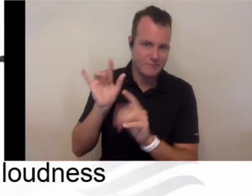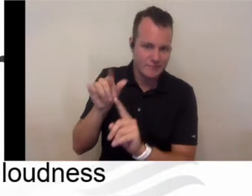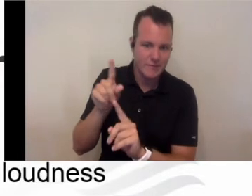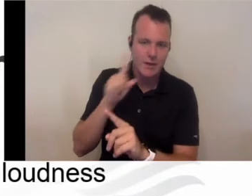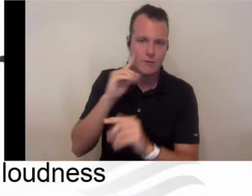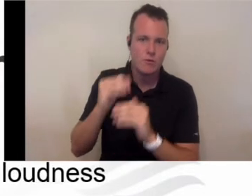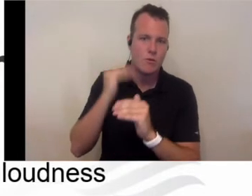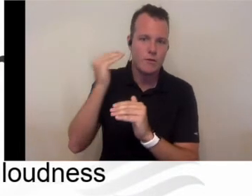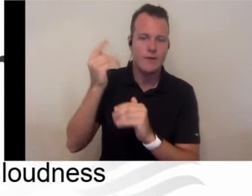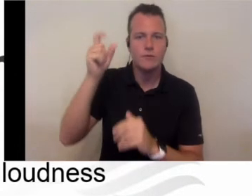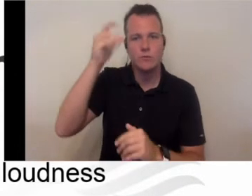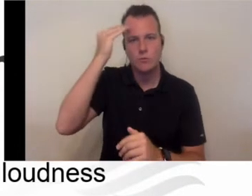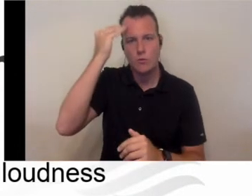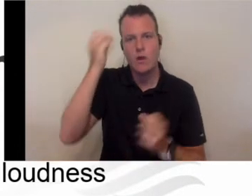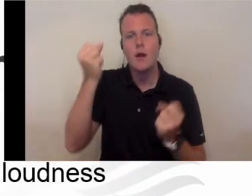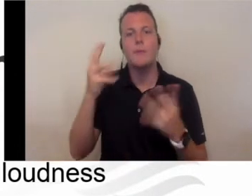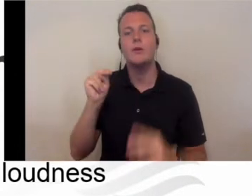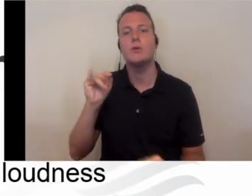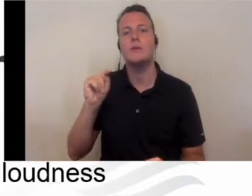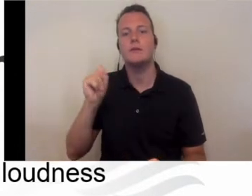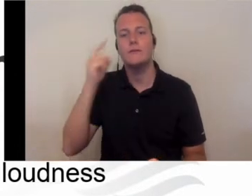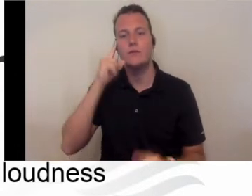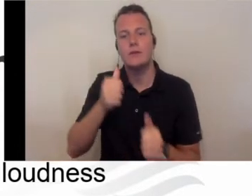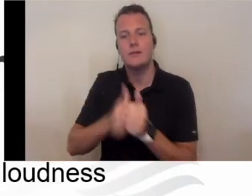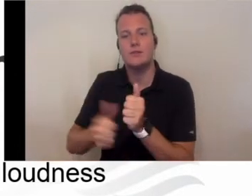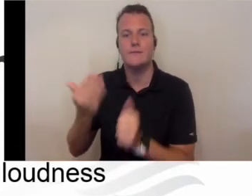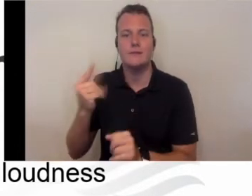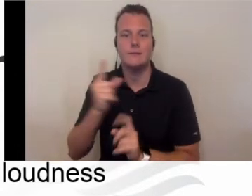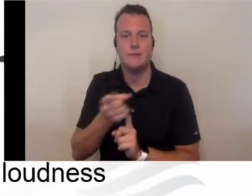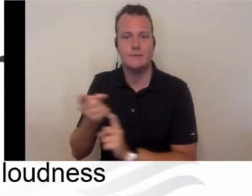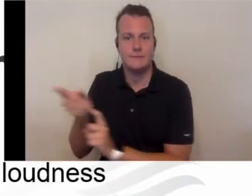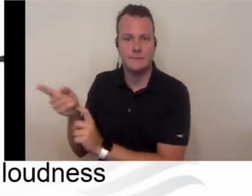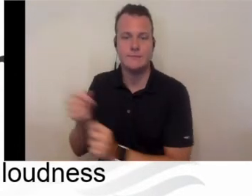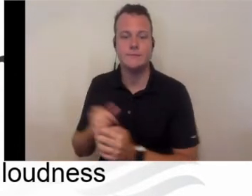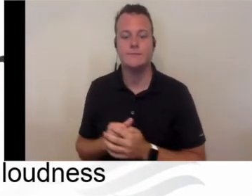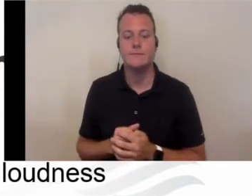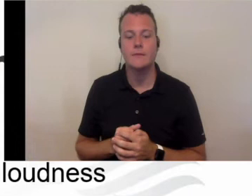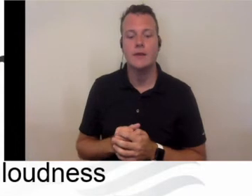you would need for each 15 minutes. We